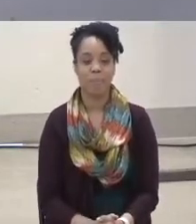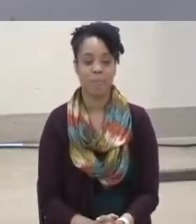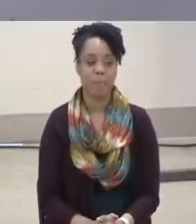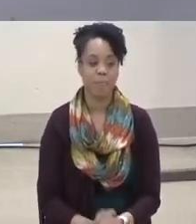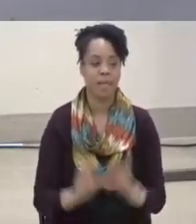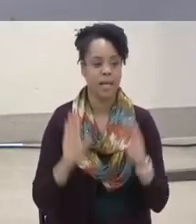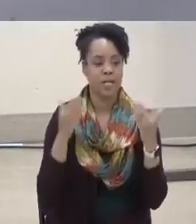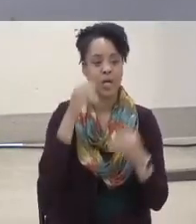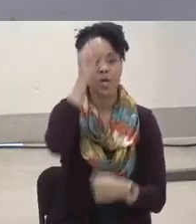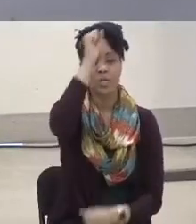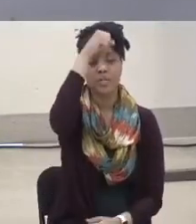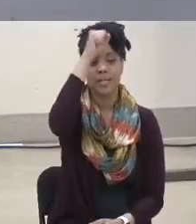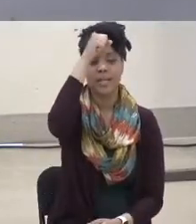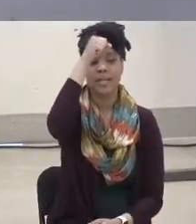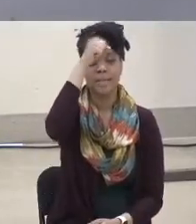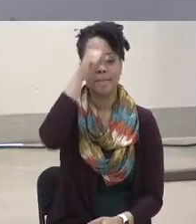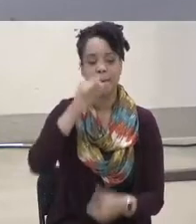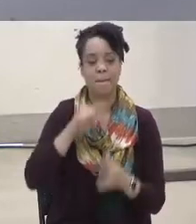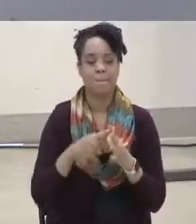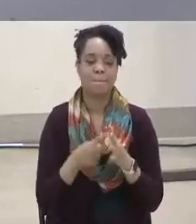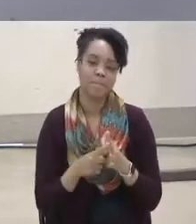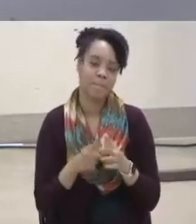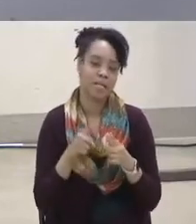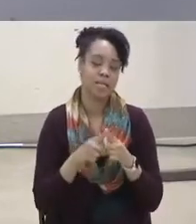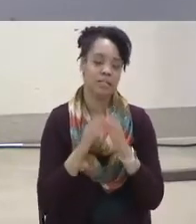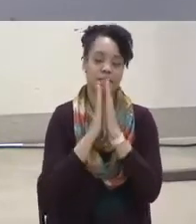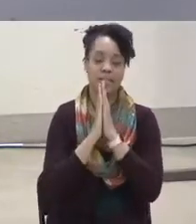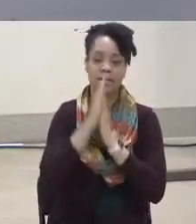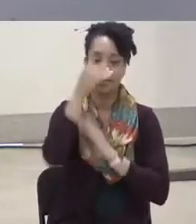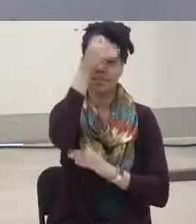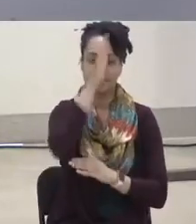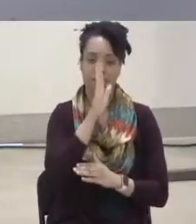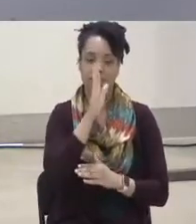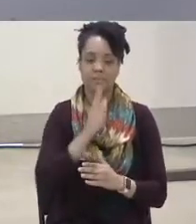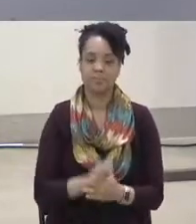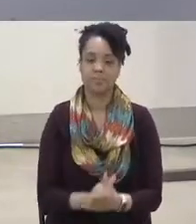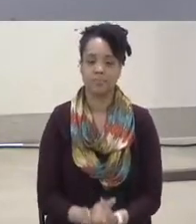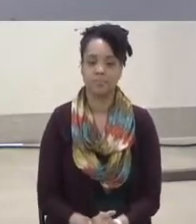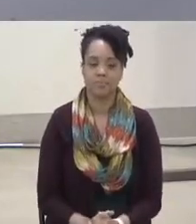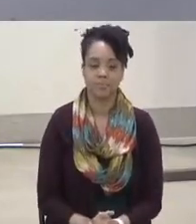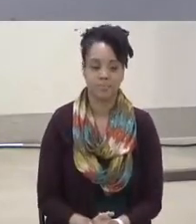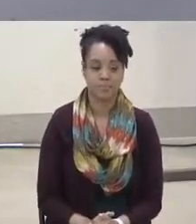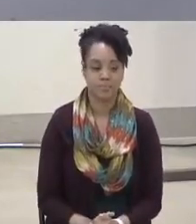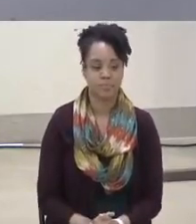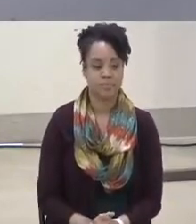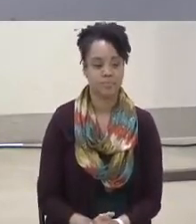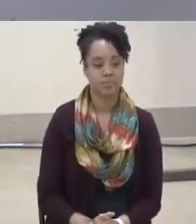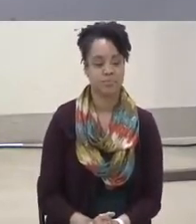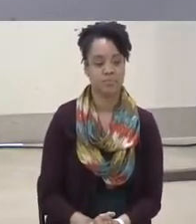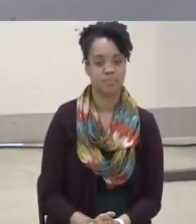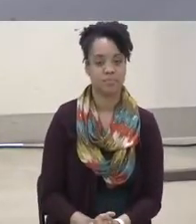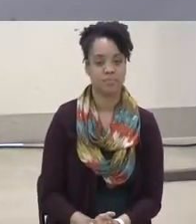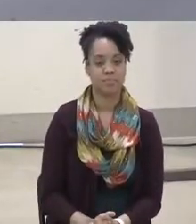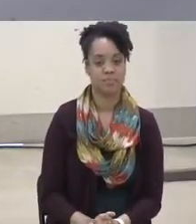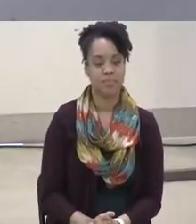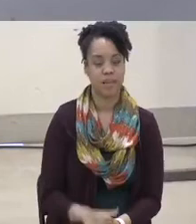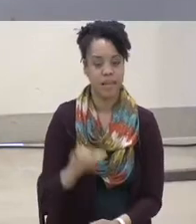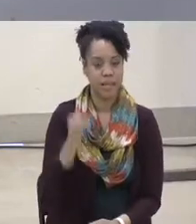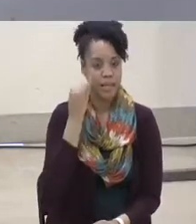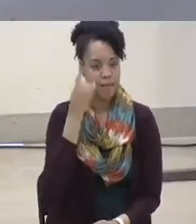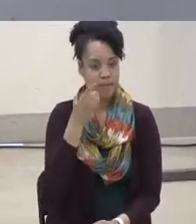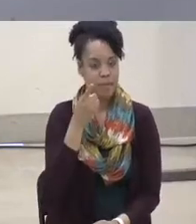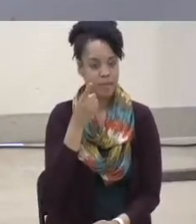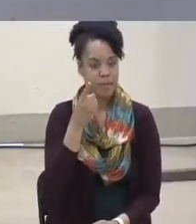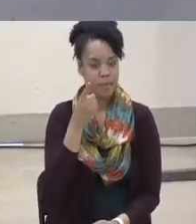So Solomon began to ask God Salomón empezó a preguntarle a Dios. that if you can